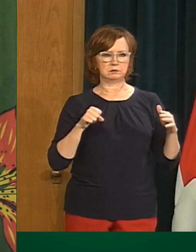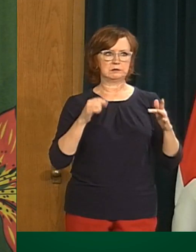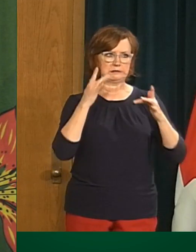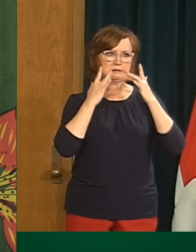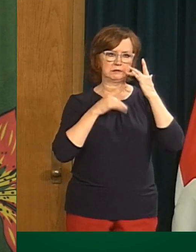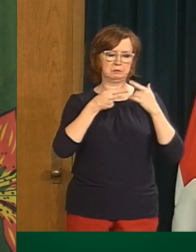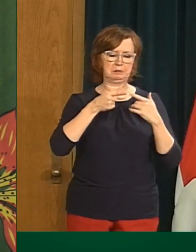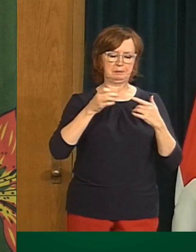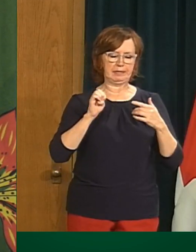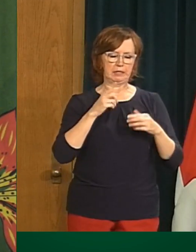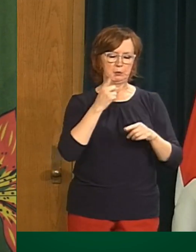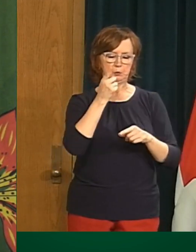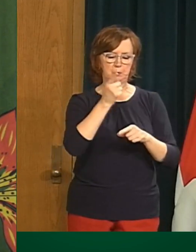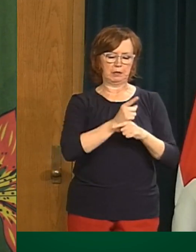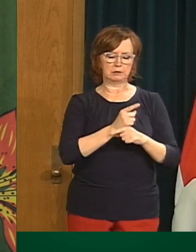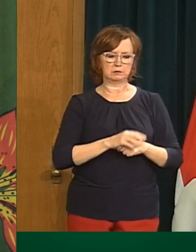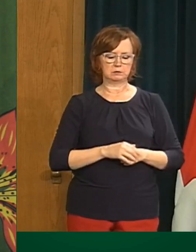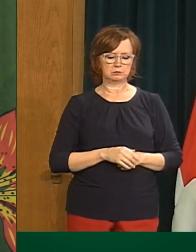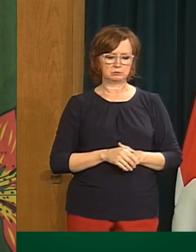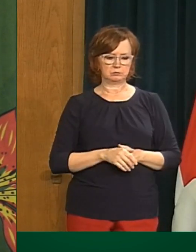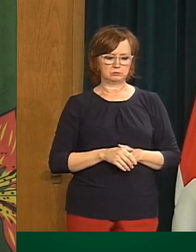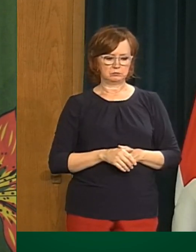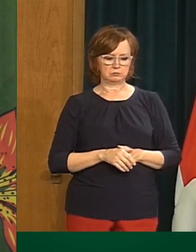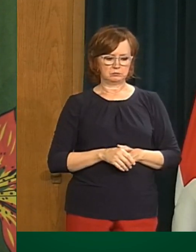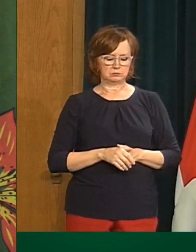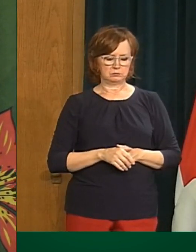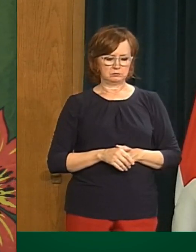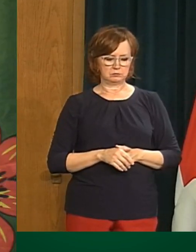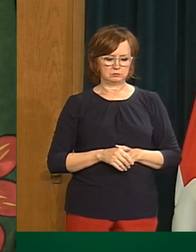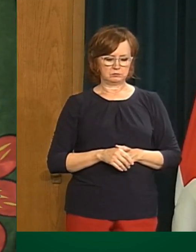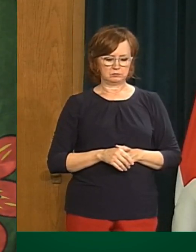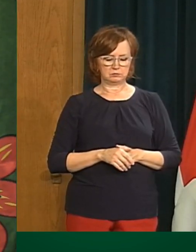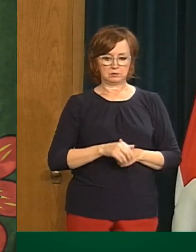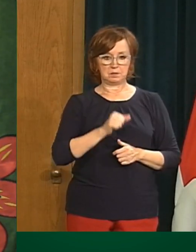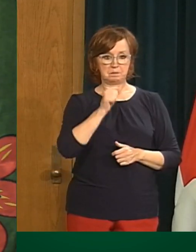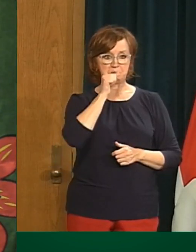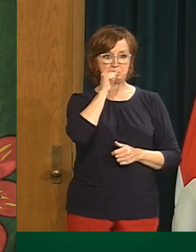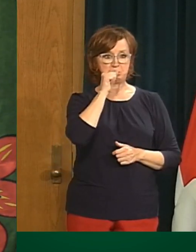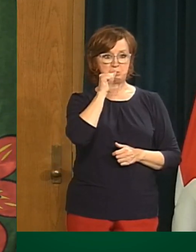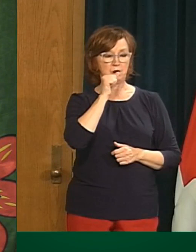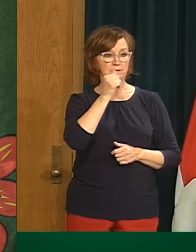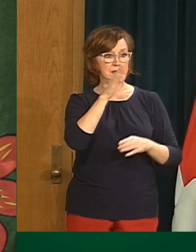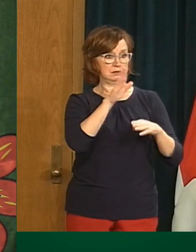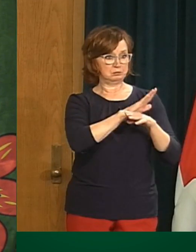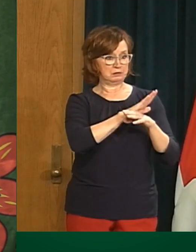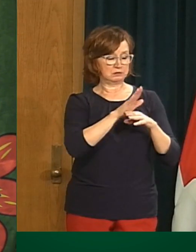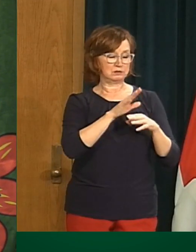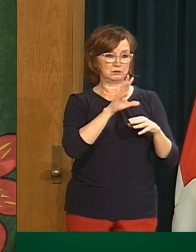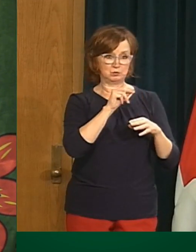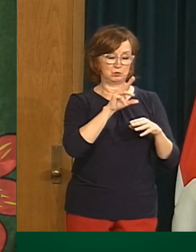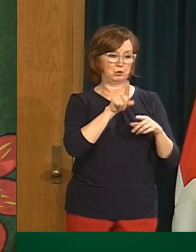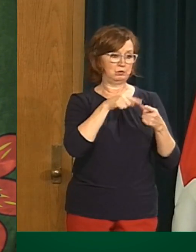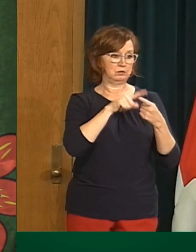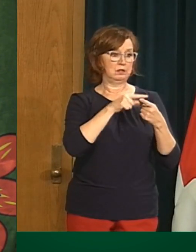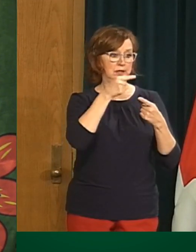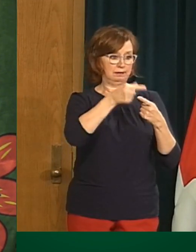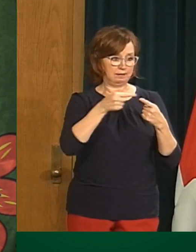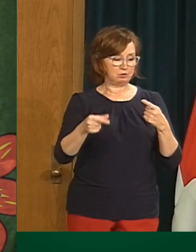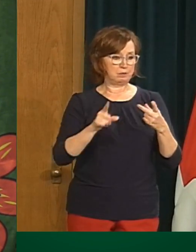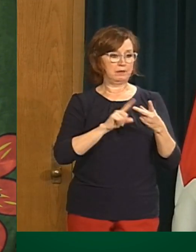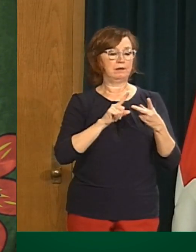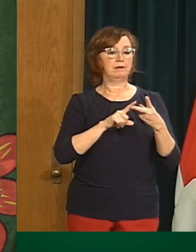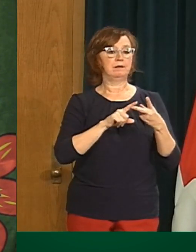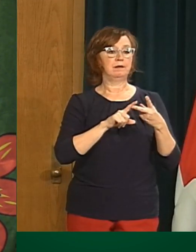shortage of PPE, and it's not just in private industries in Saskatchewan. It's with governments, it's with healthcare systems. There